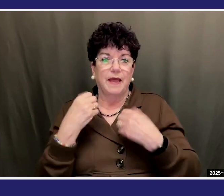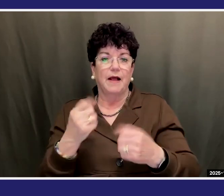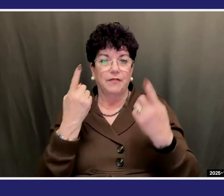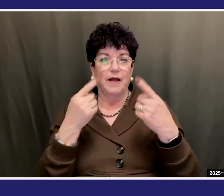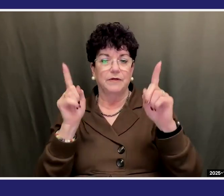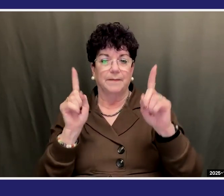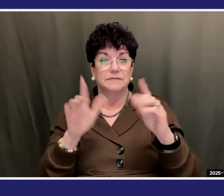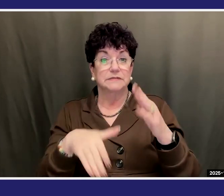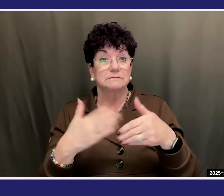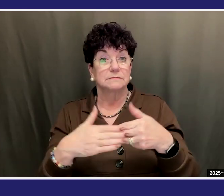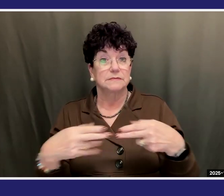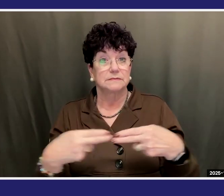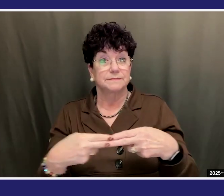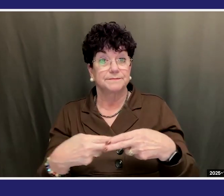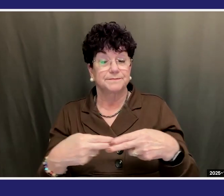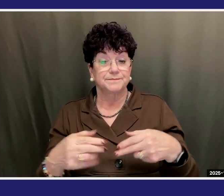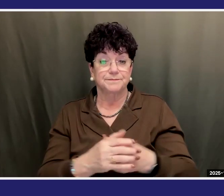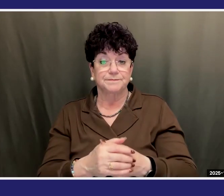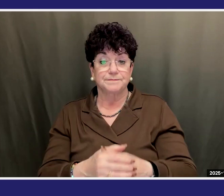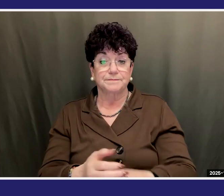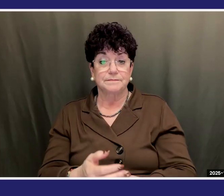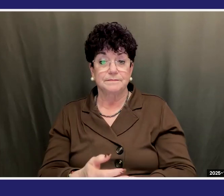Next slide, please.